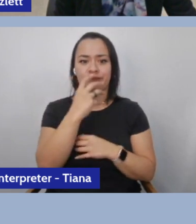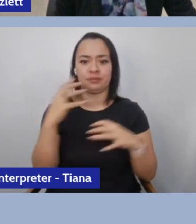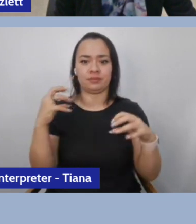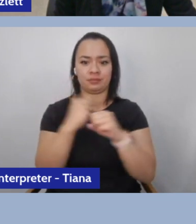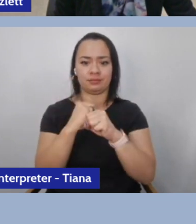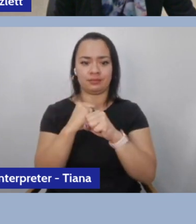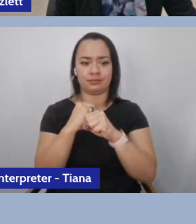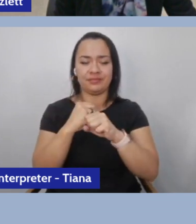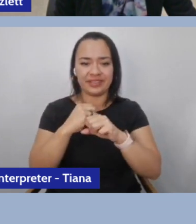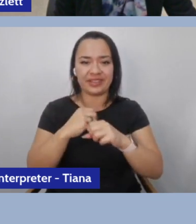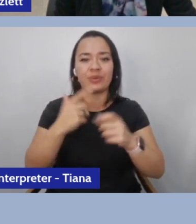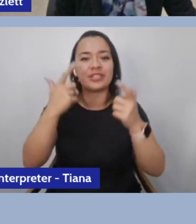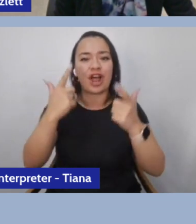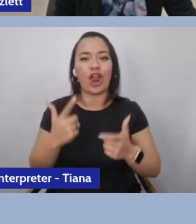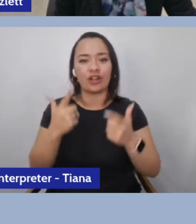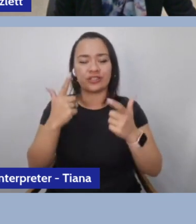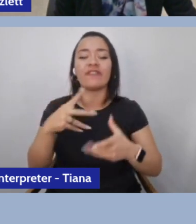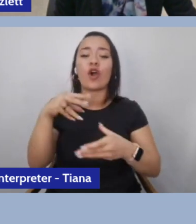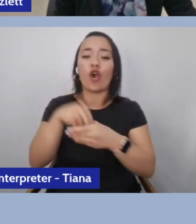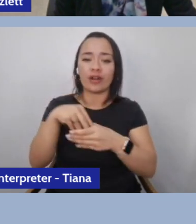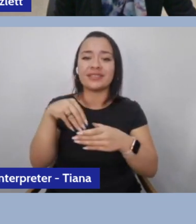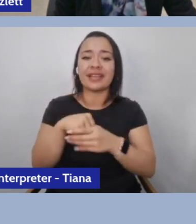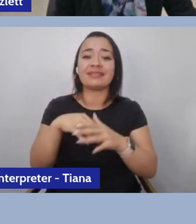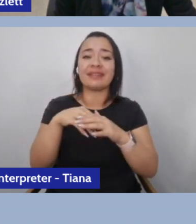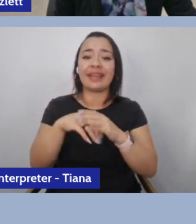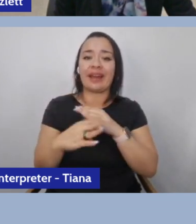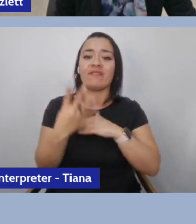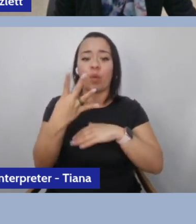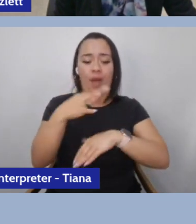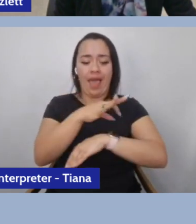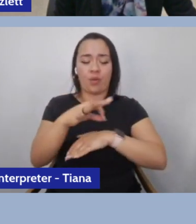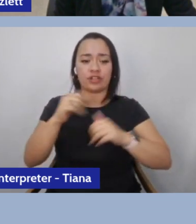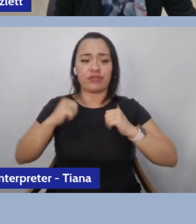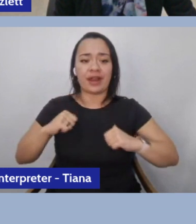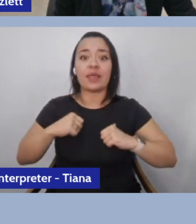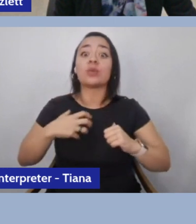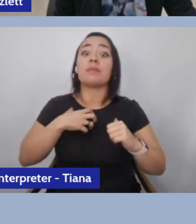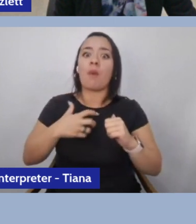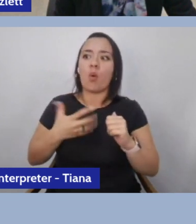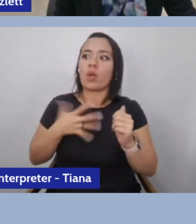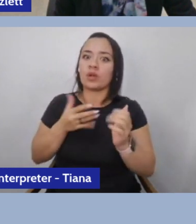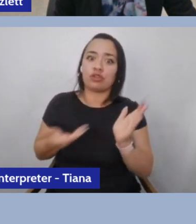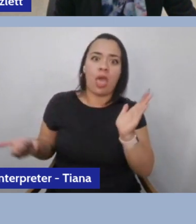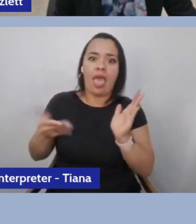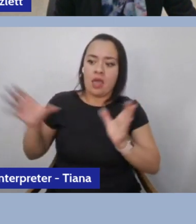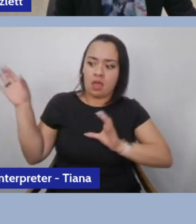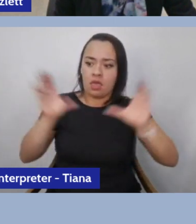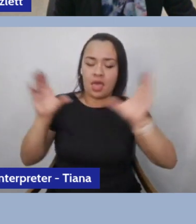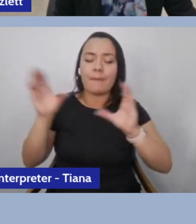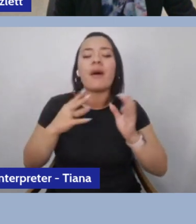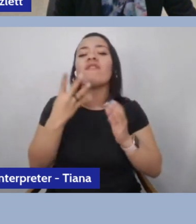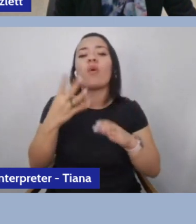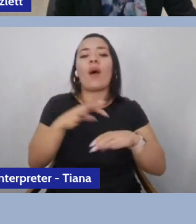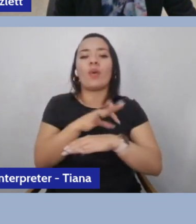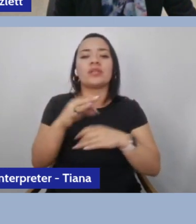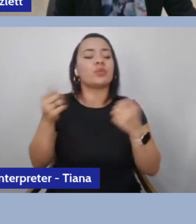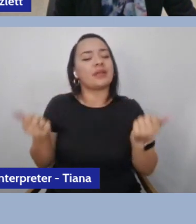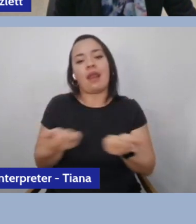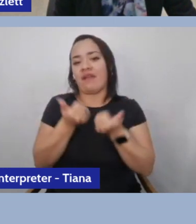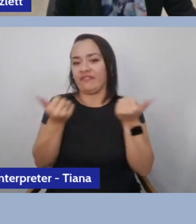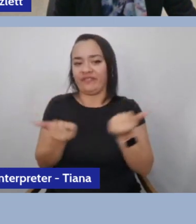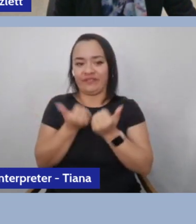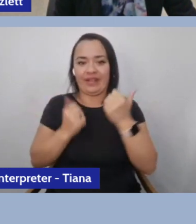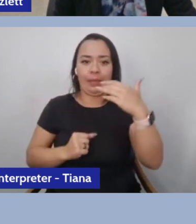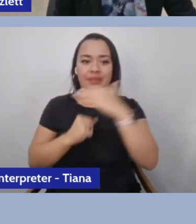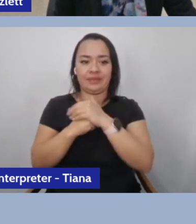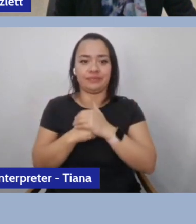And I know there was more stuff that we wanted to put in there, but 4 hours was plenty long enough. So sign up for training. There's